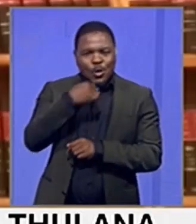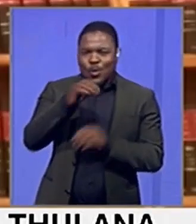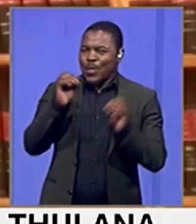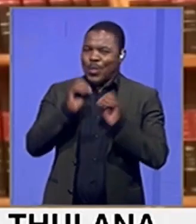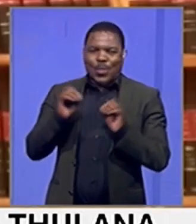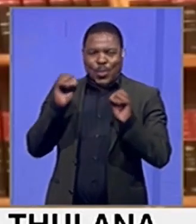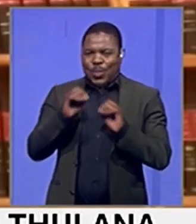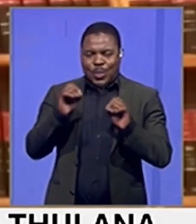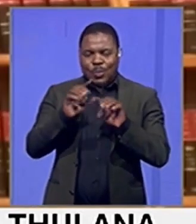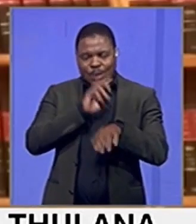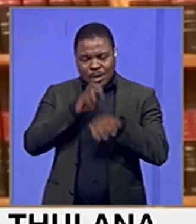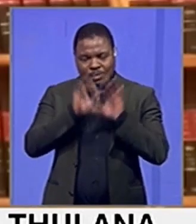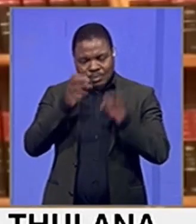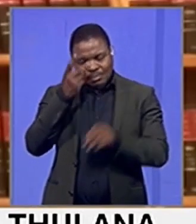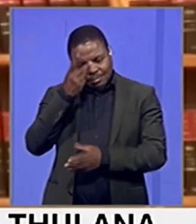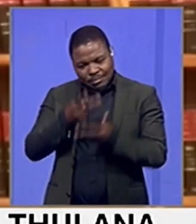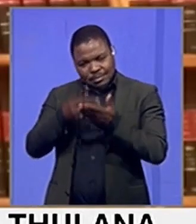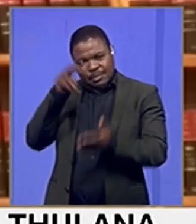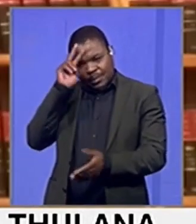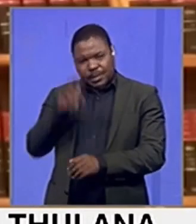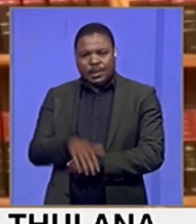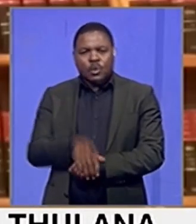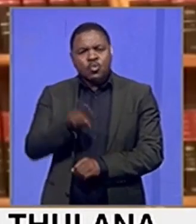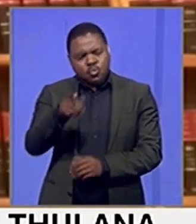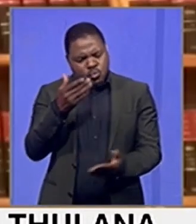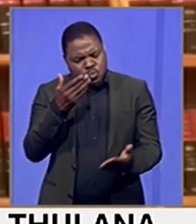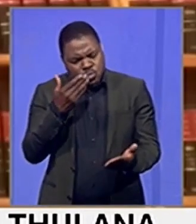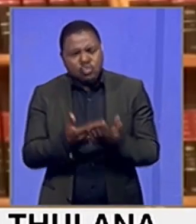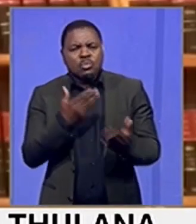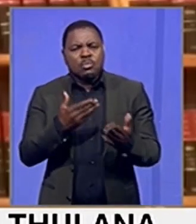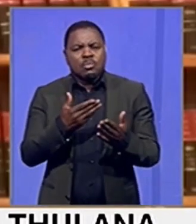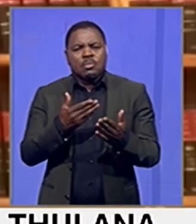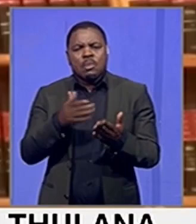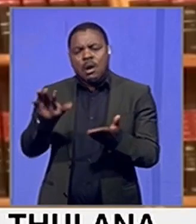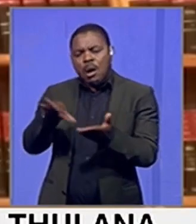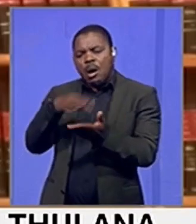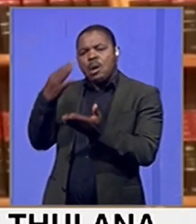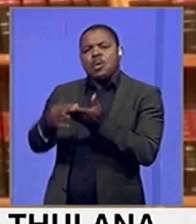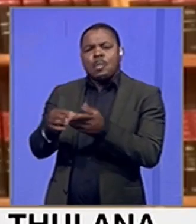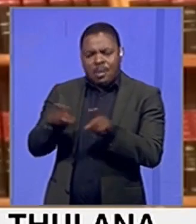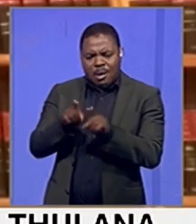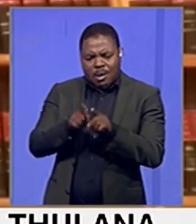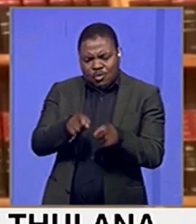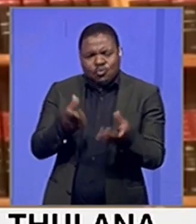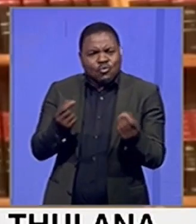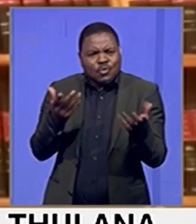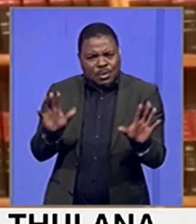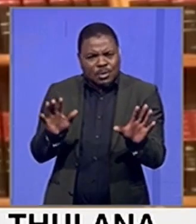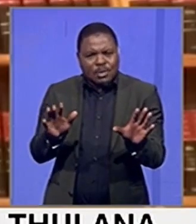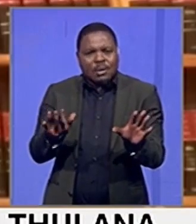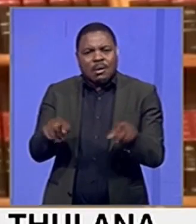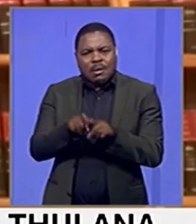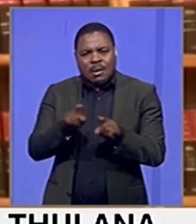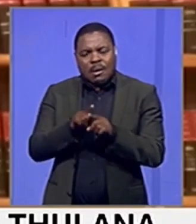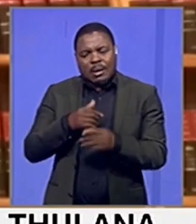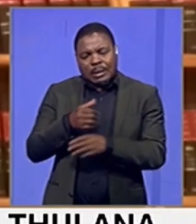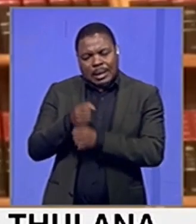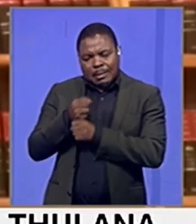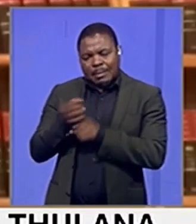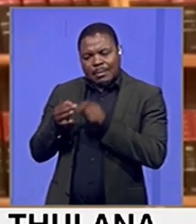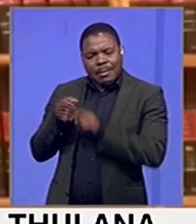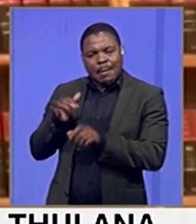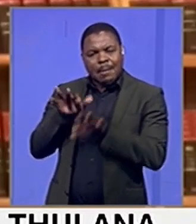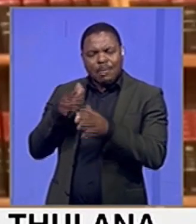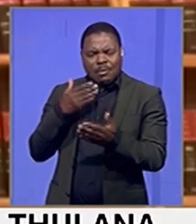proper interpretation, that means you can recommend in the way that you have done, which includes a reserve